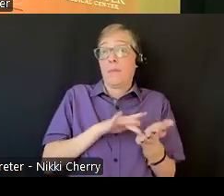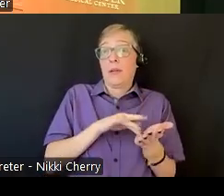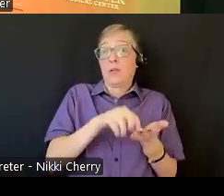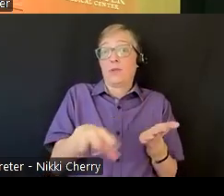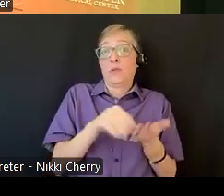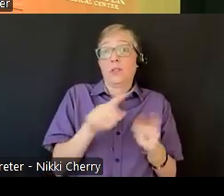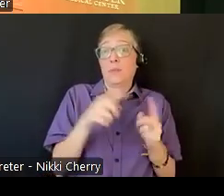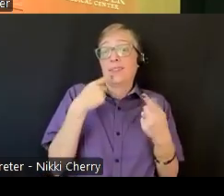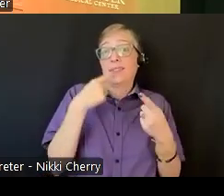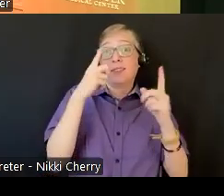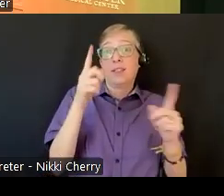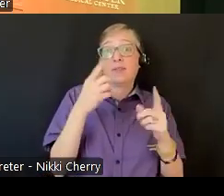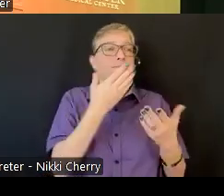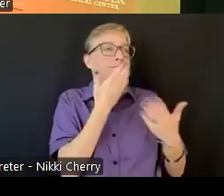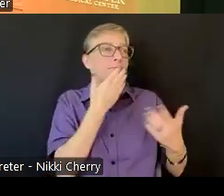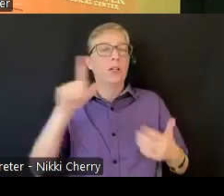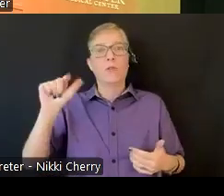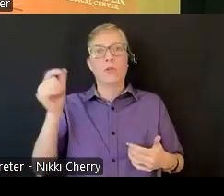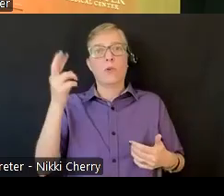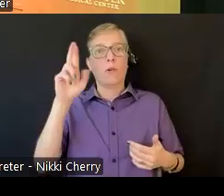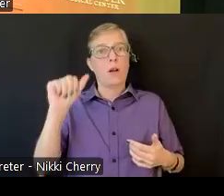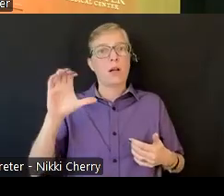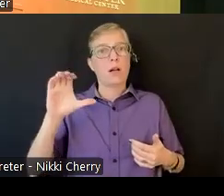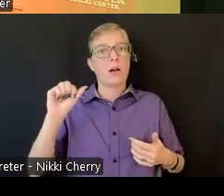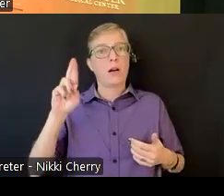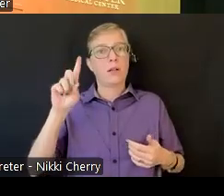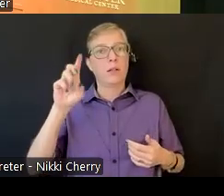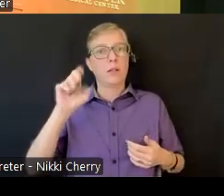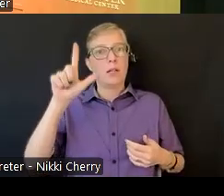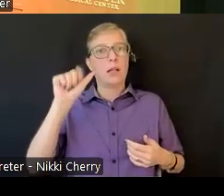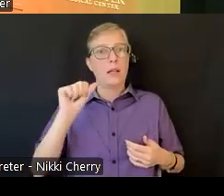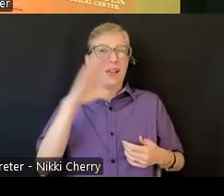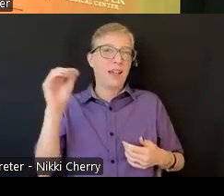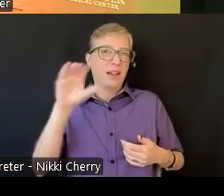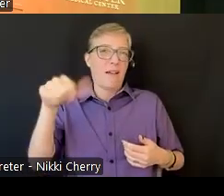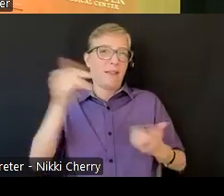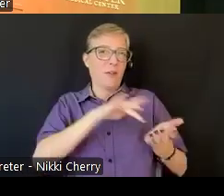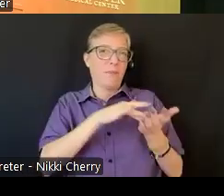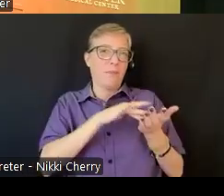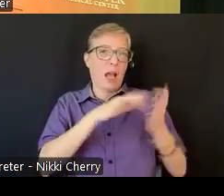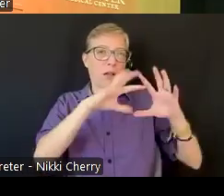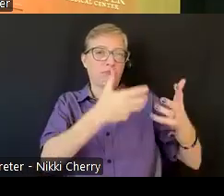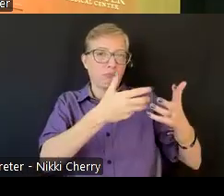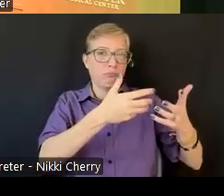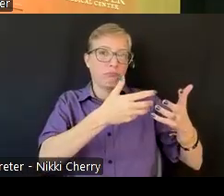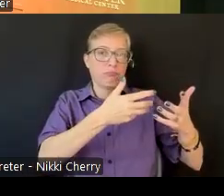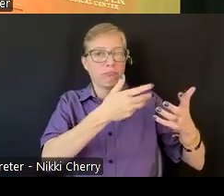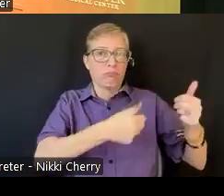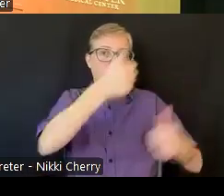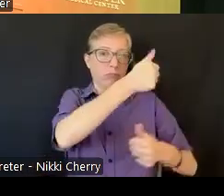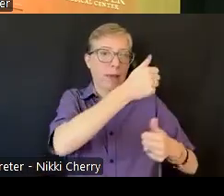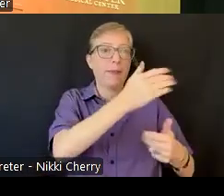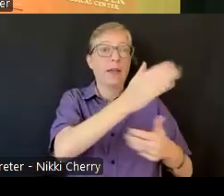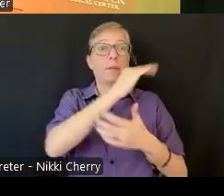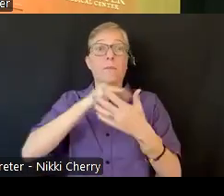Laura Cardella, as well as other medical education administrators. And under Tsipora's